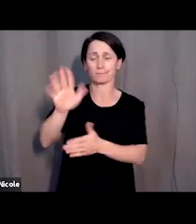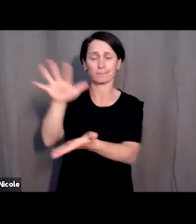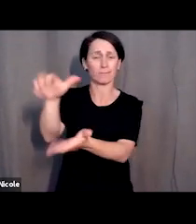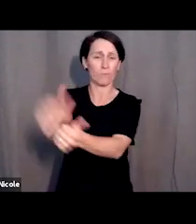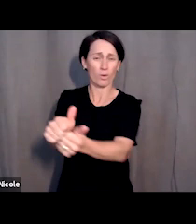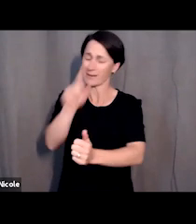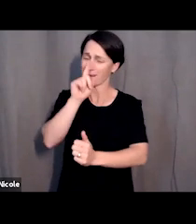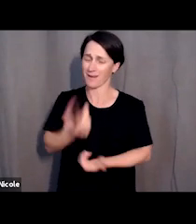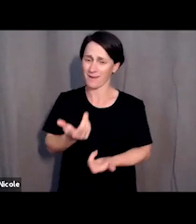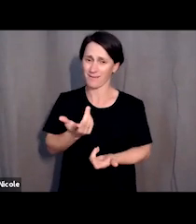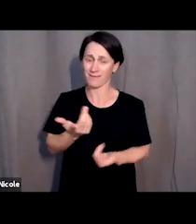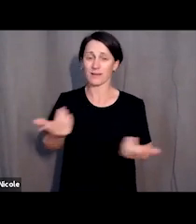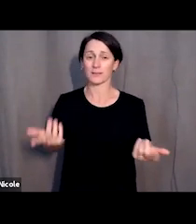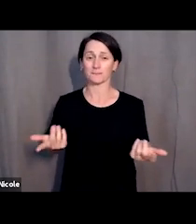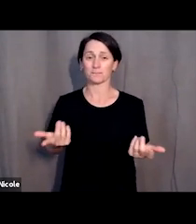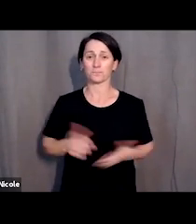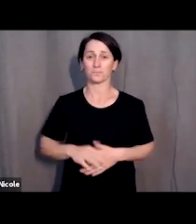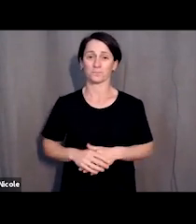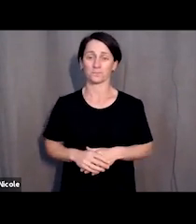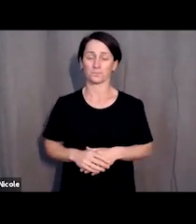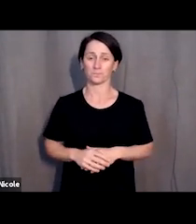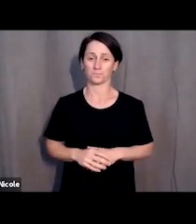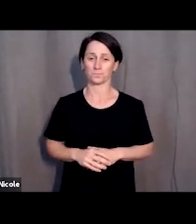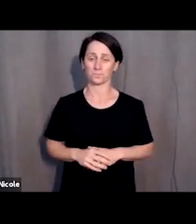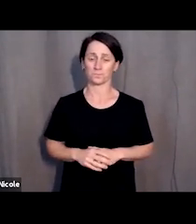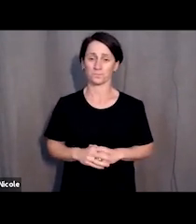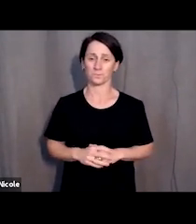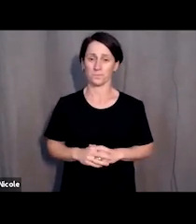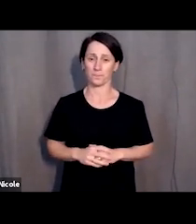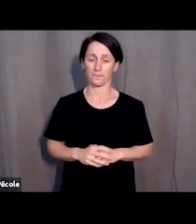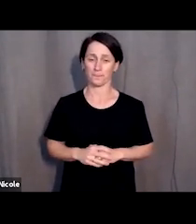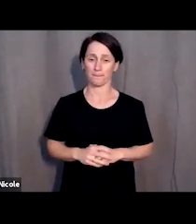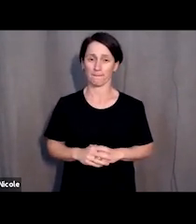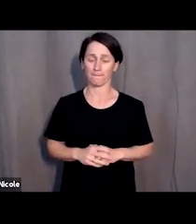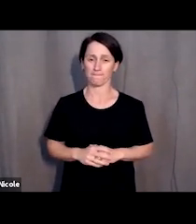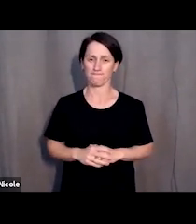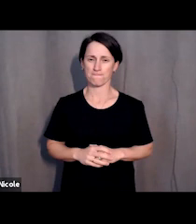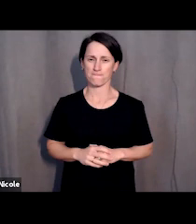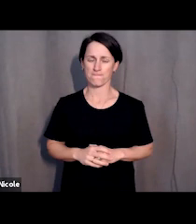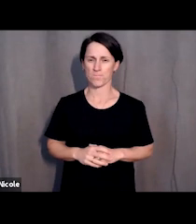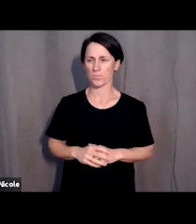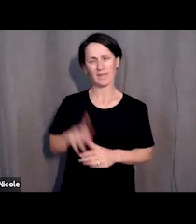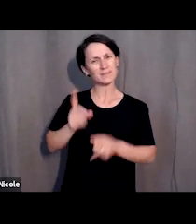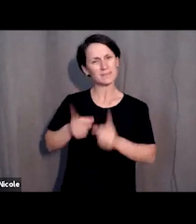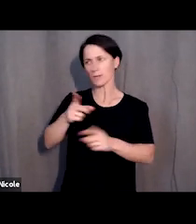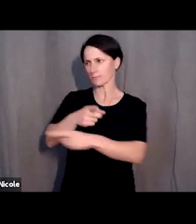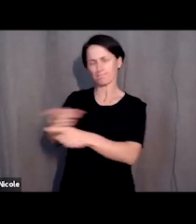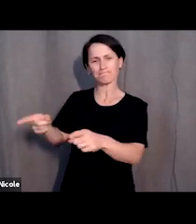And also this often people experience discrimination or